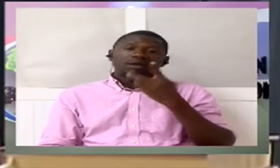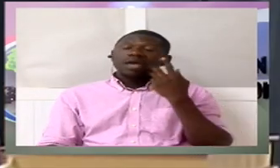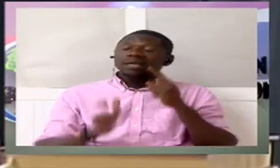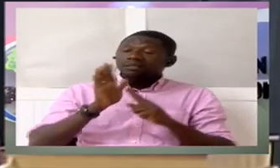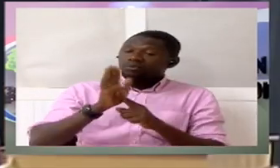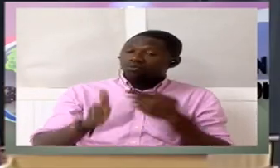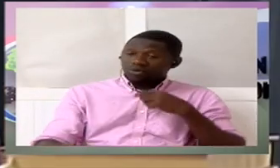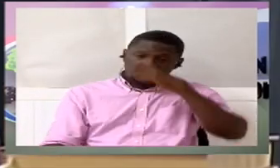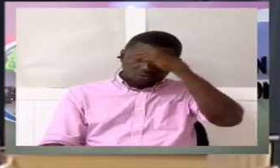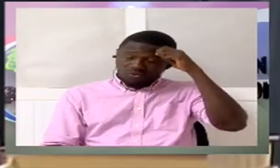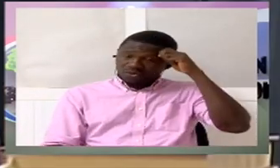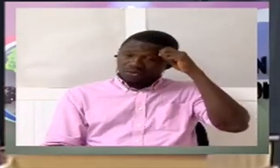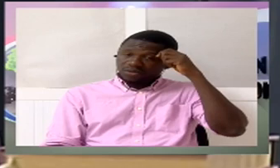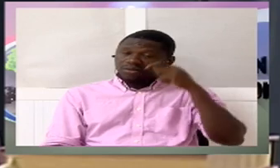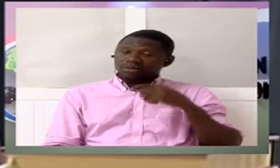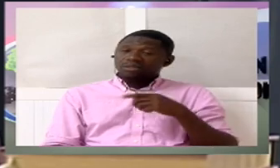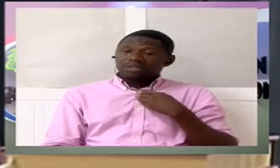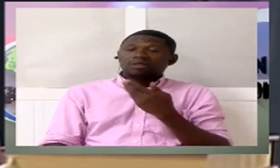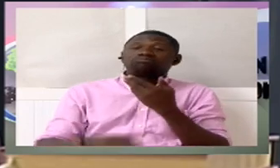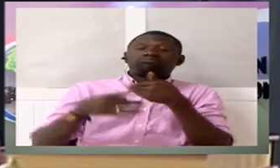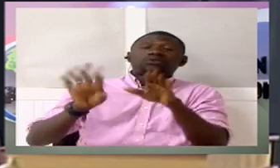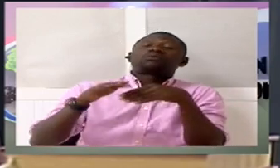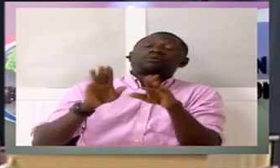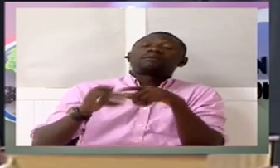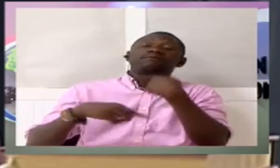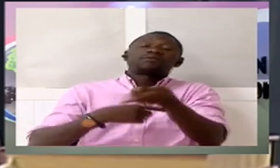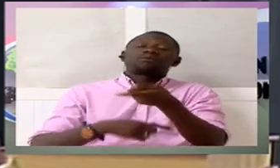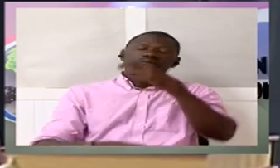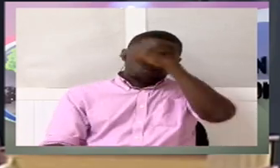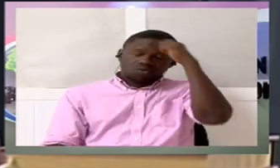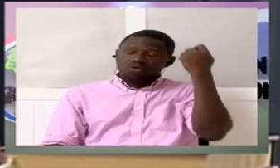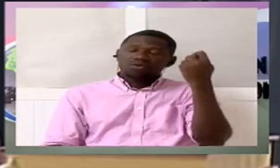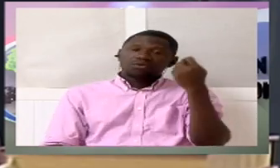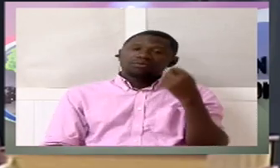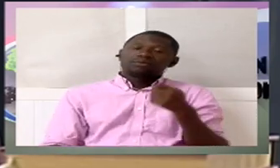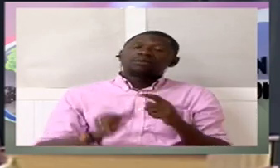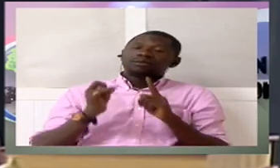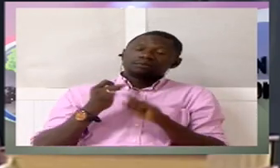when you are working, they will sack you from work.